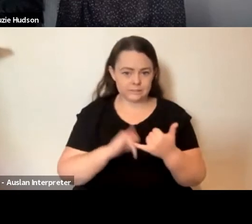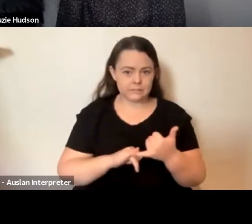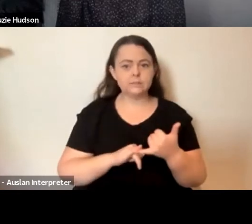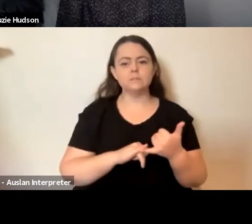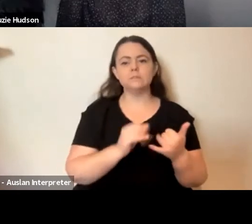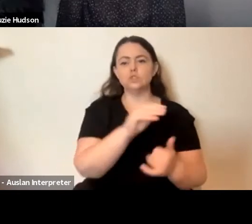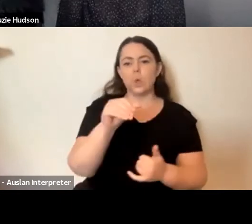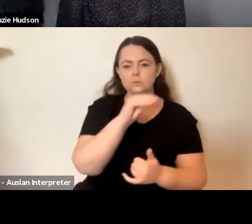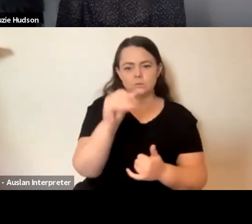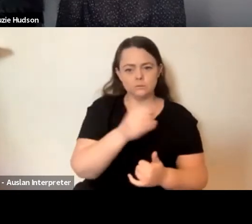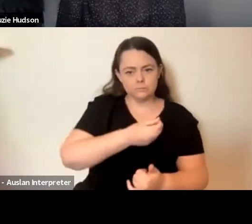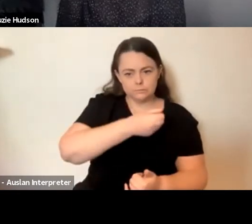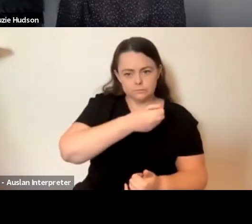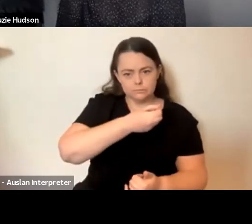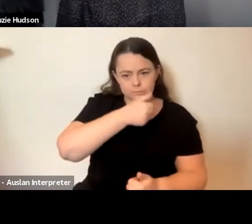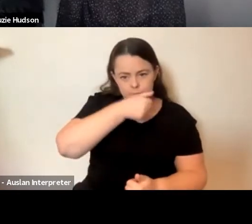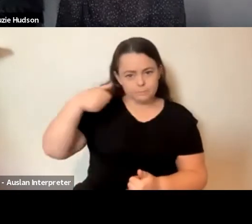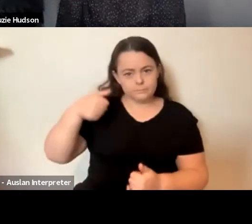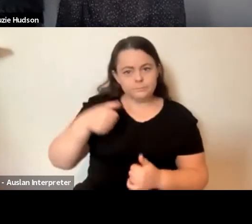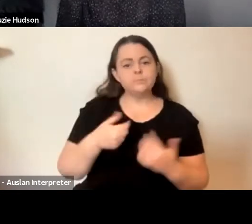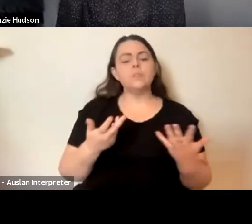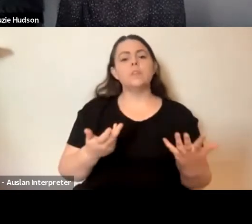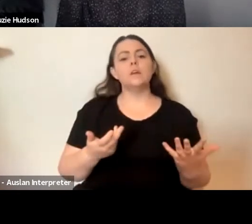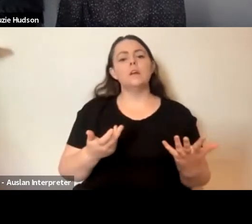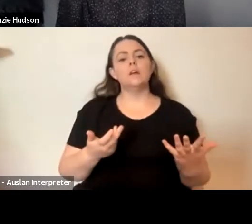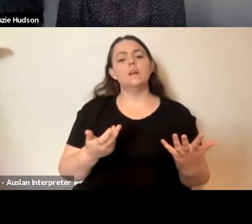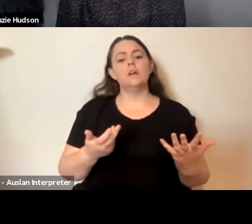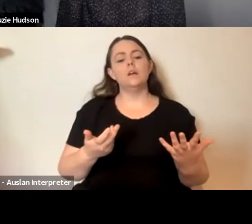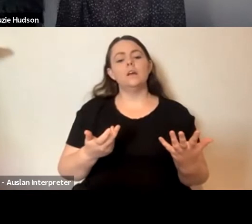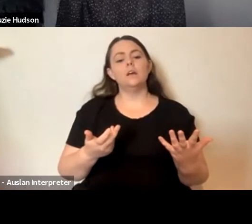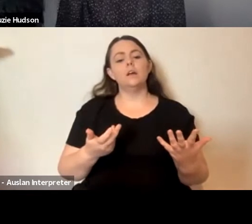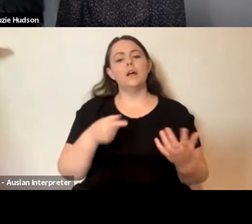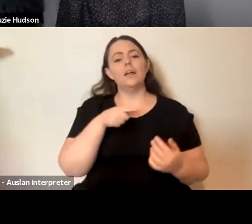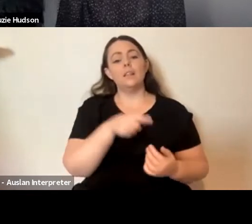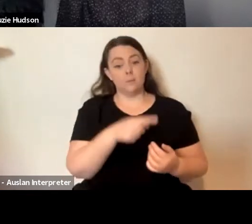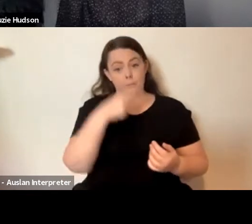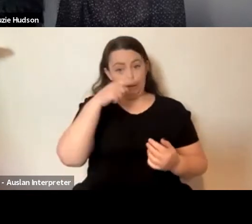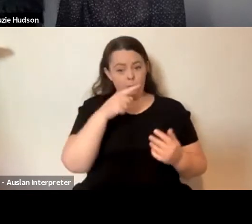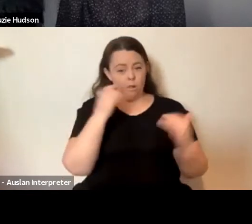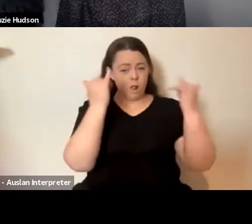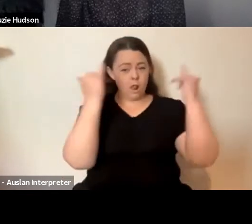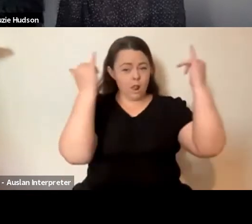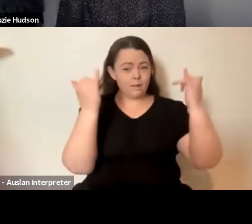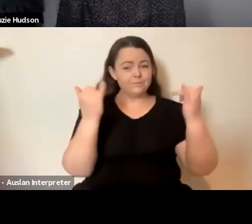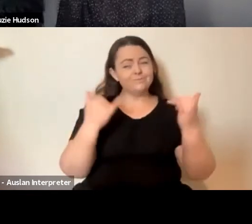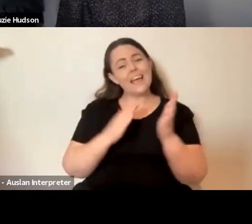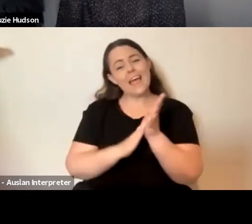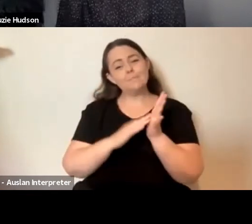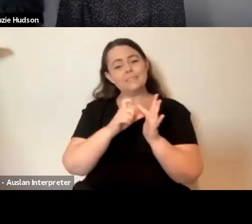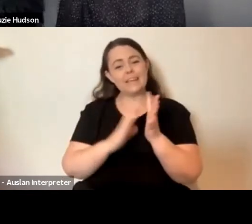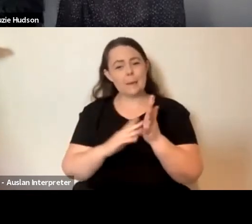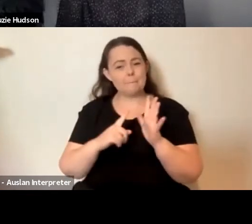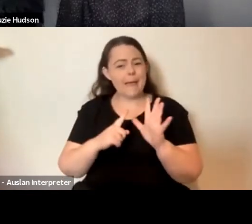those adverse physiological effects that don't tend to occur as much with MDMA unless people take a lot of it, but are more likely with things